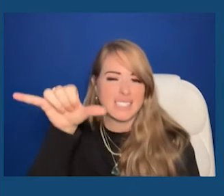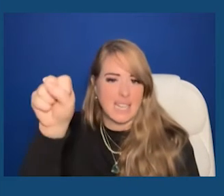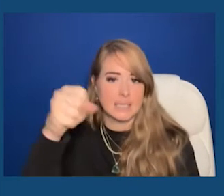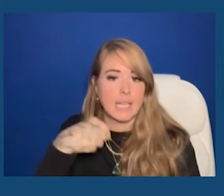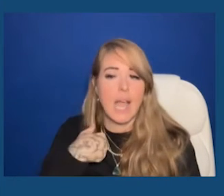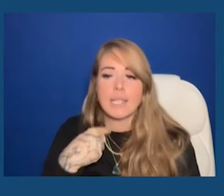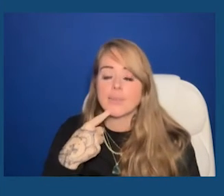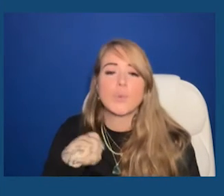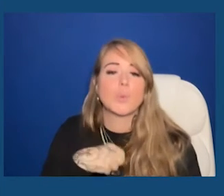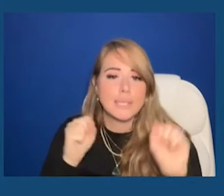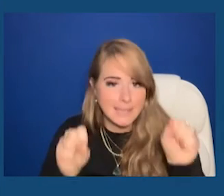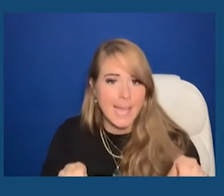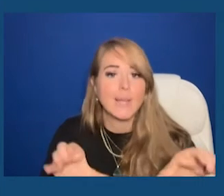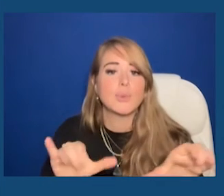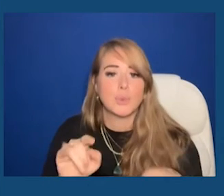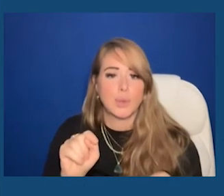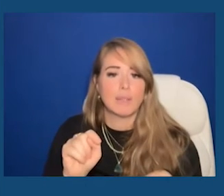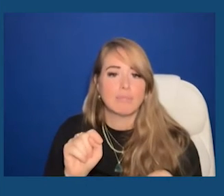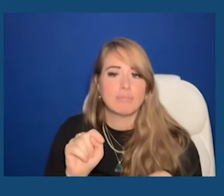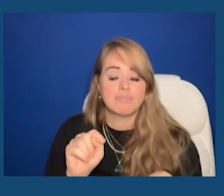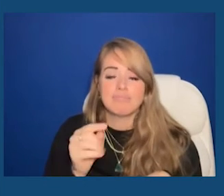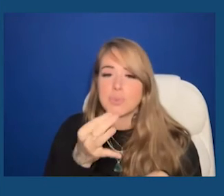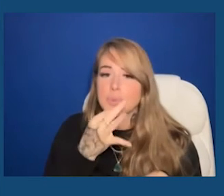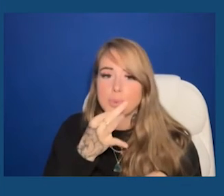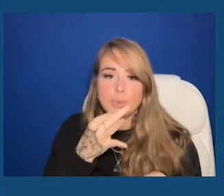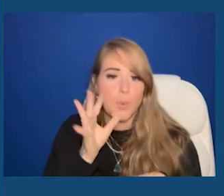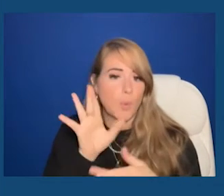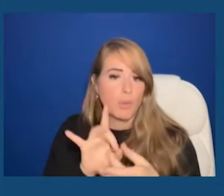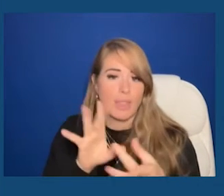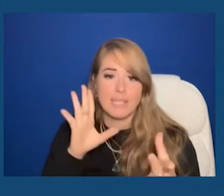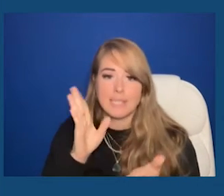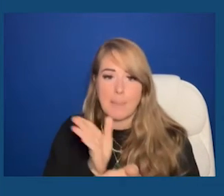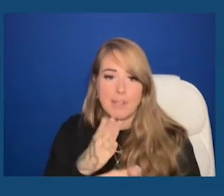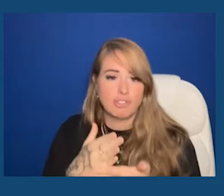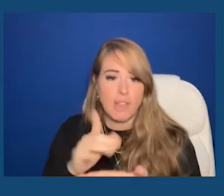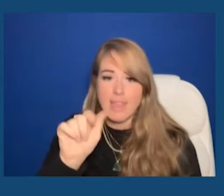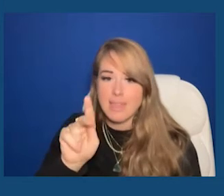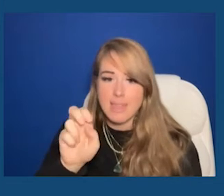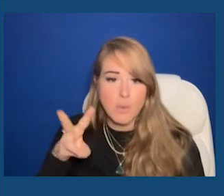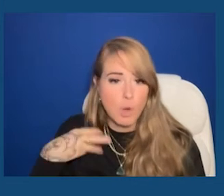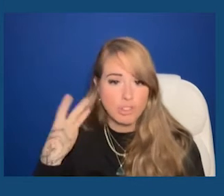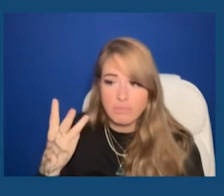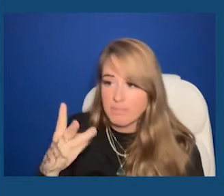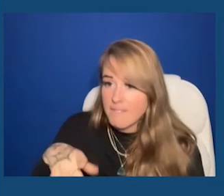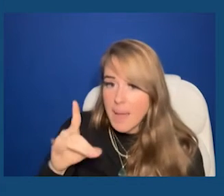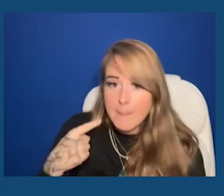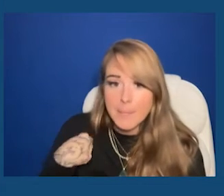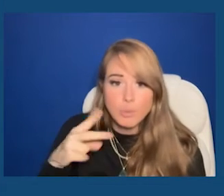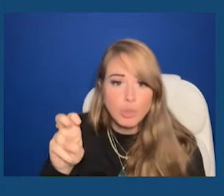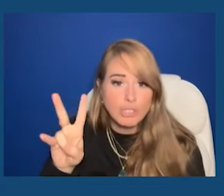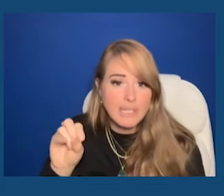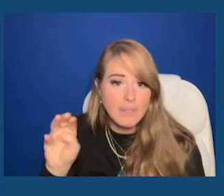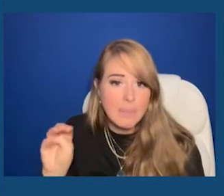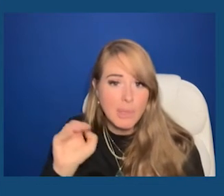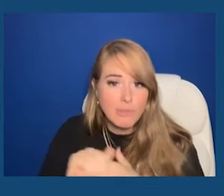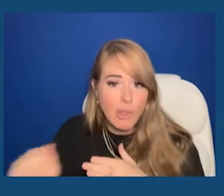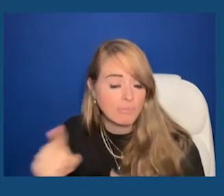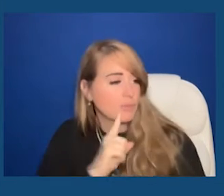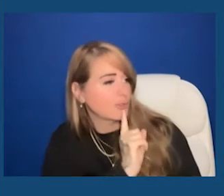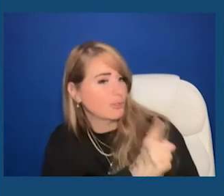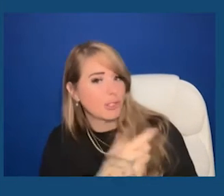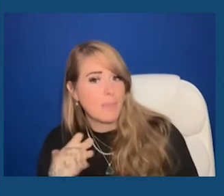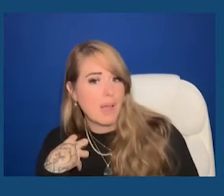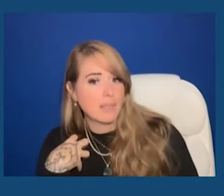We're just a couple months away from the budget. Blake Washington, can you find me $275 million? Sure, boss. Thank you,